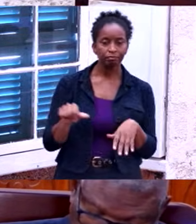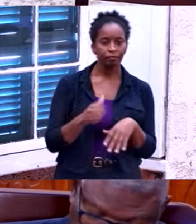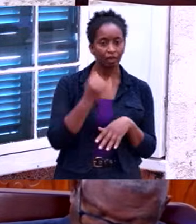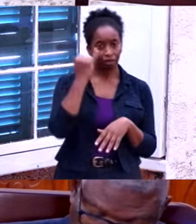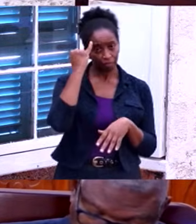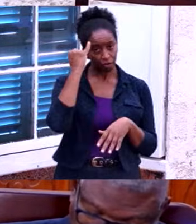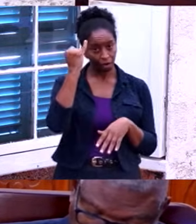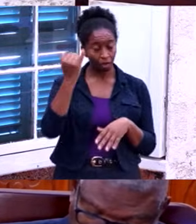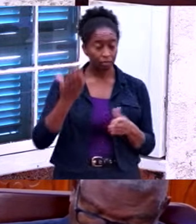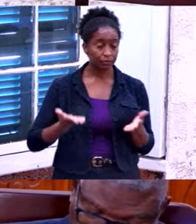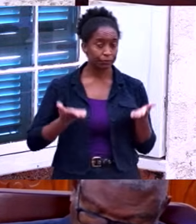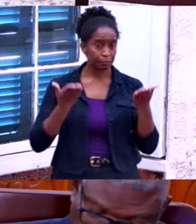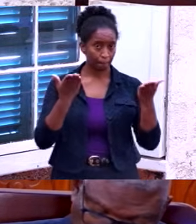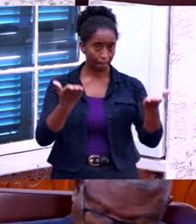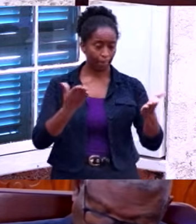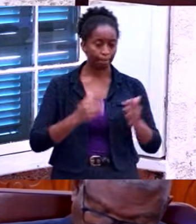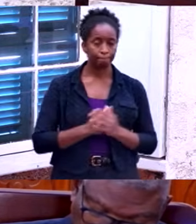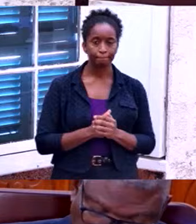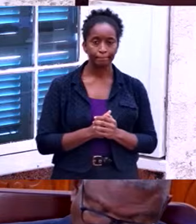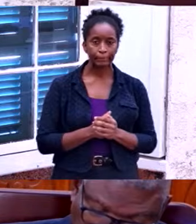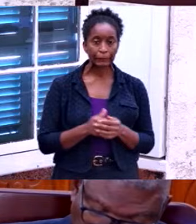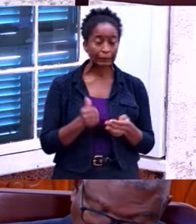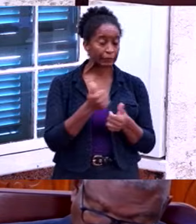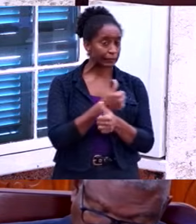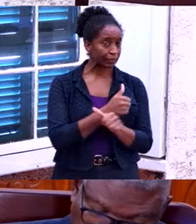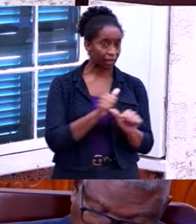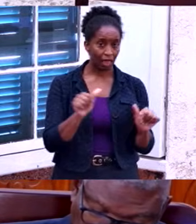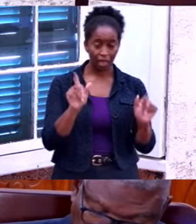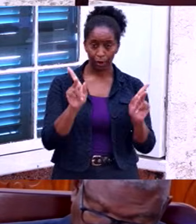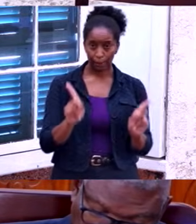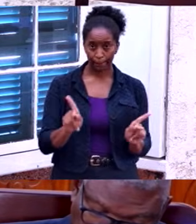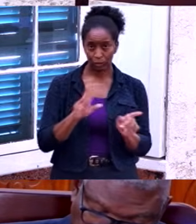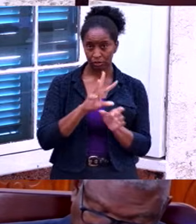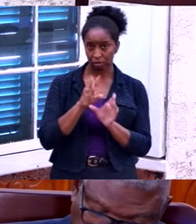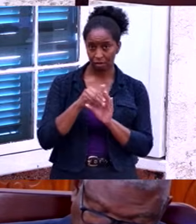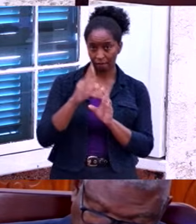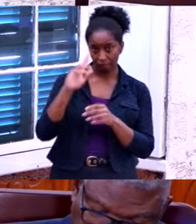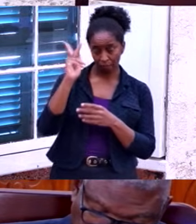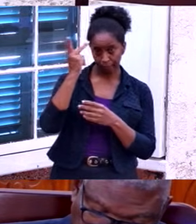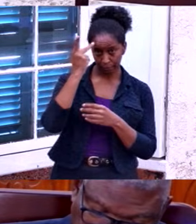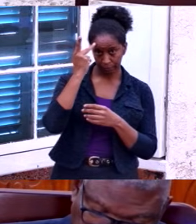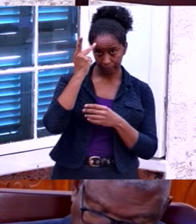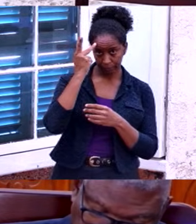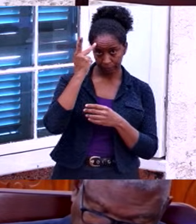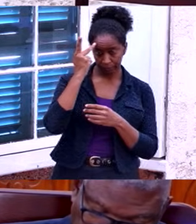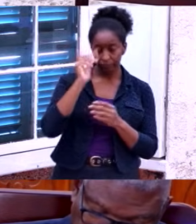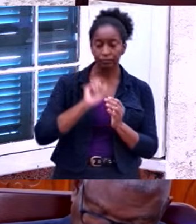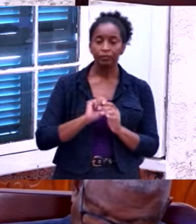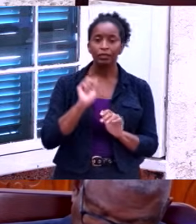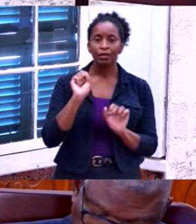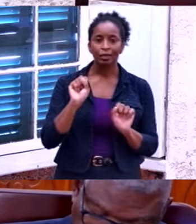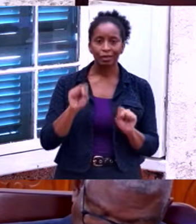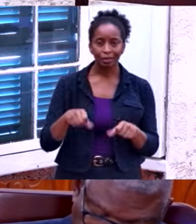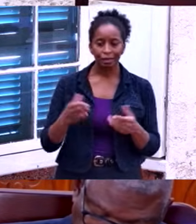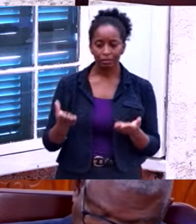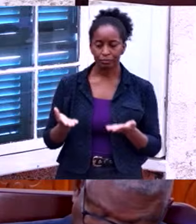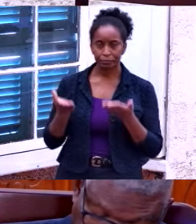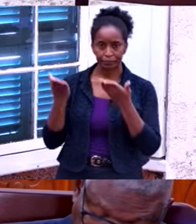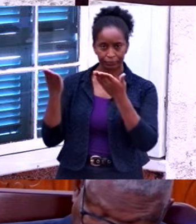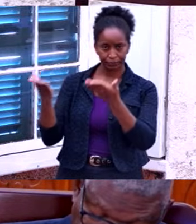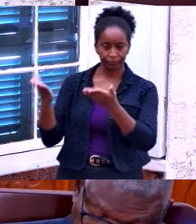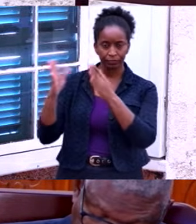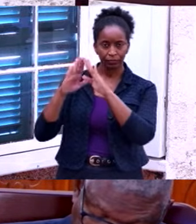that any member of Parliament could bring a matter to the House that affected something in